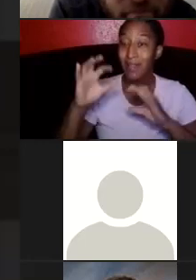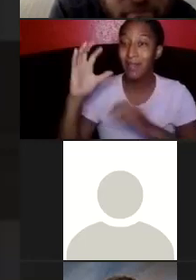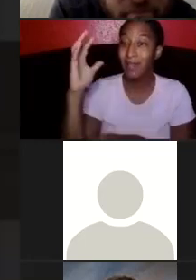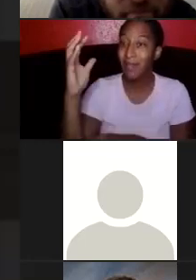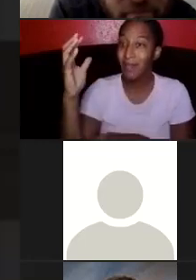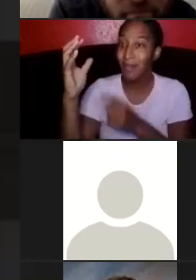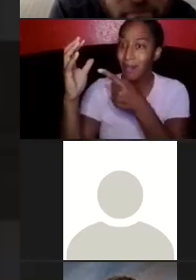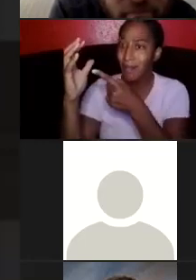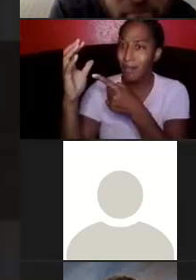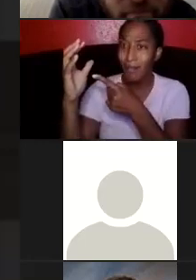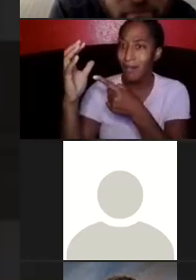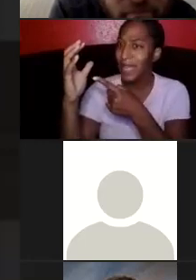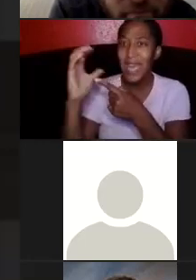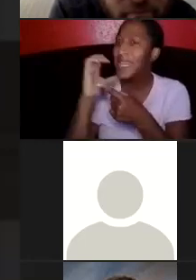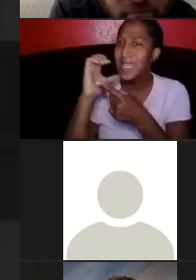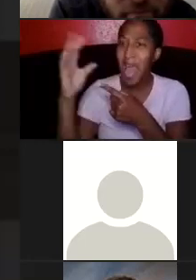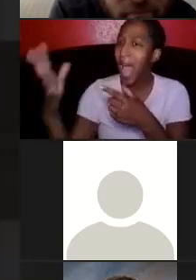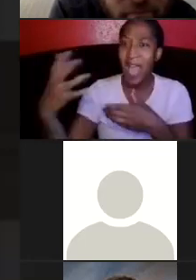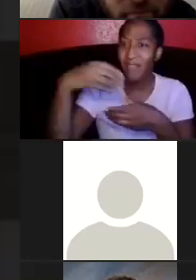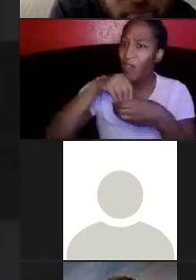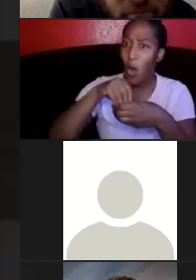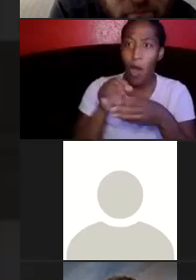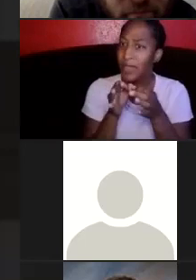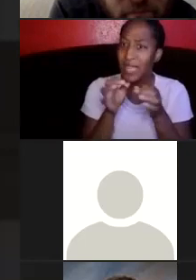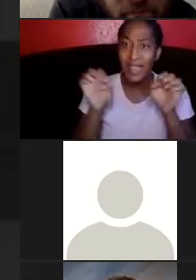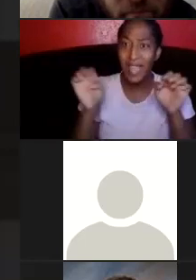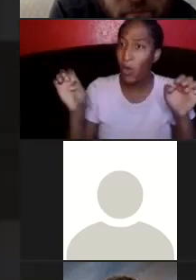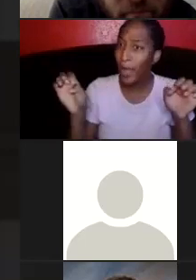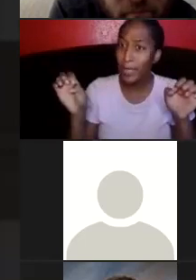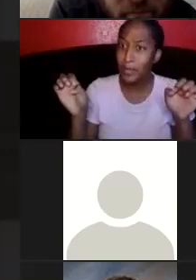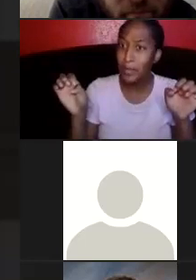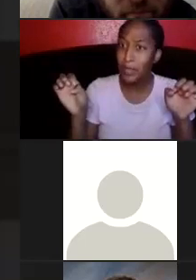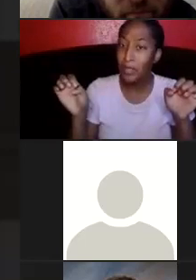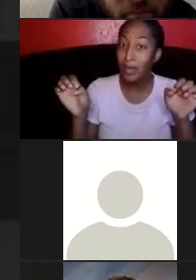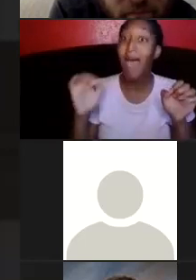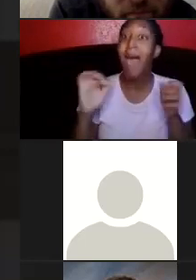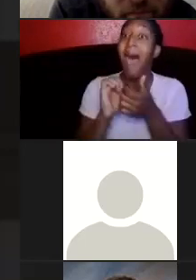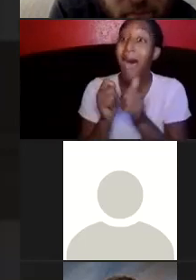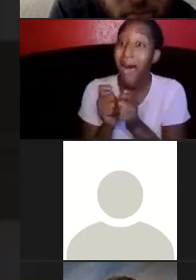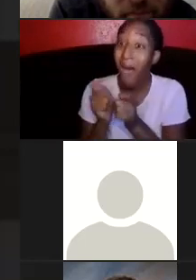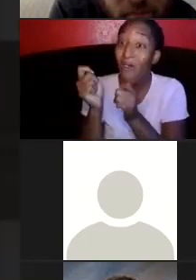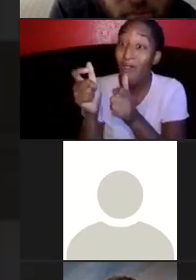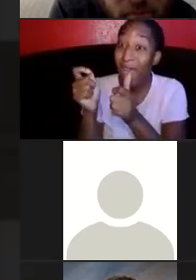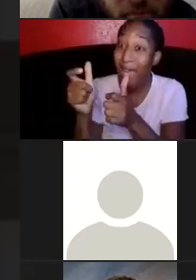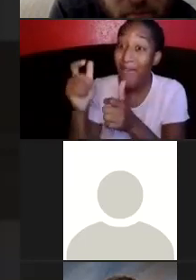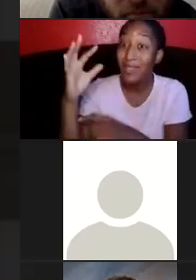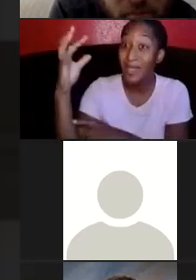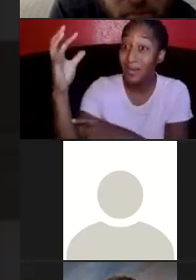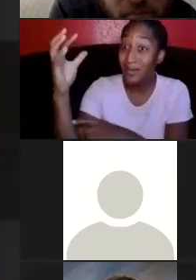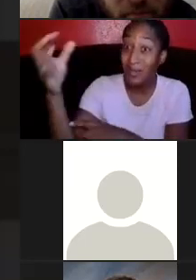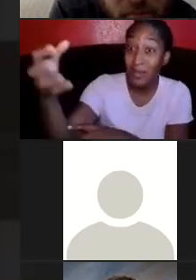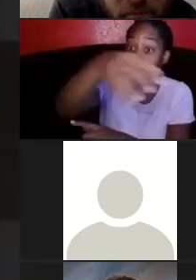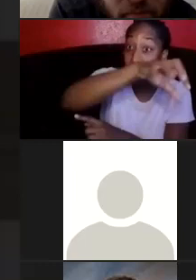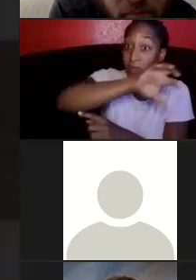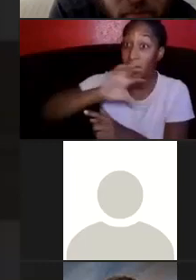formula. How fast the satellite orbits does not depend on its mass. What does it